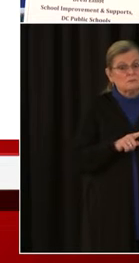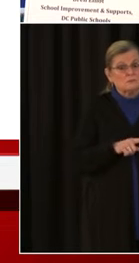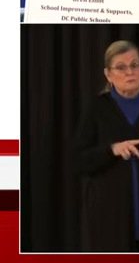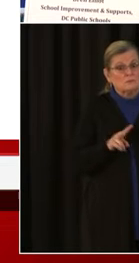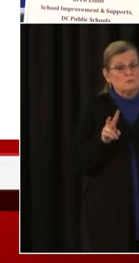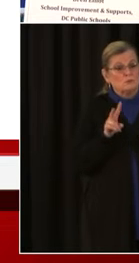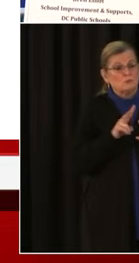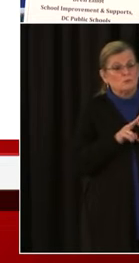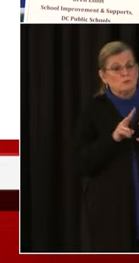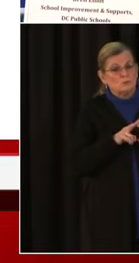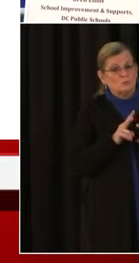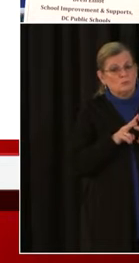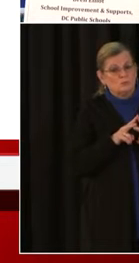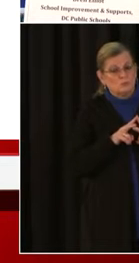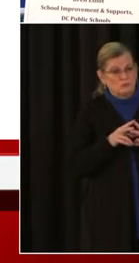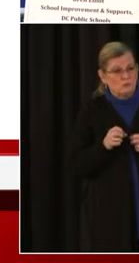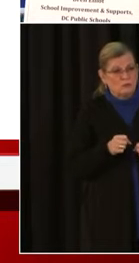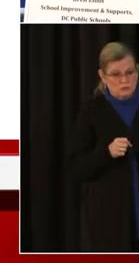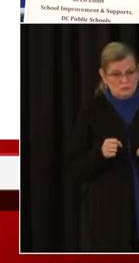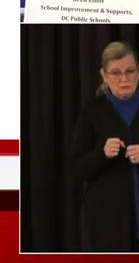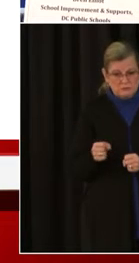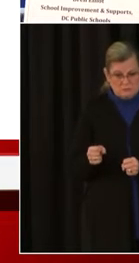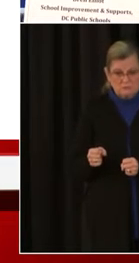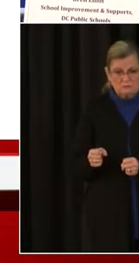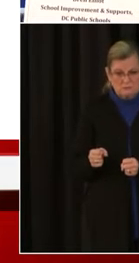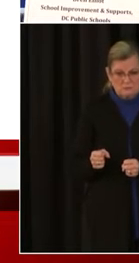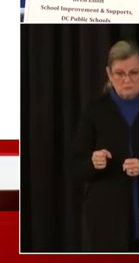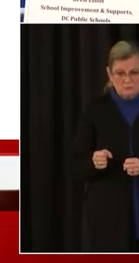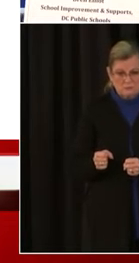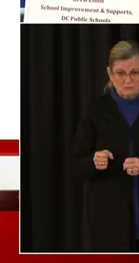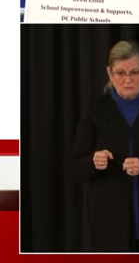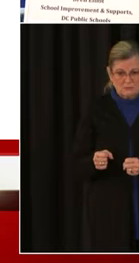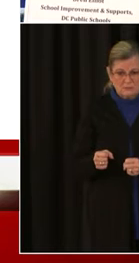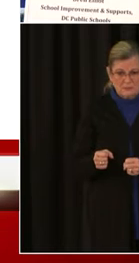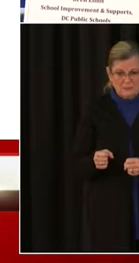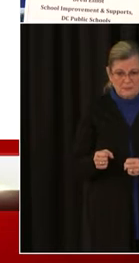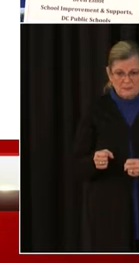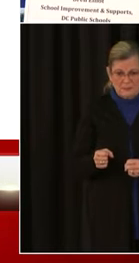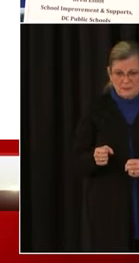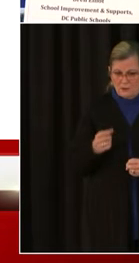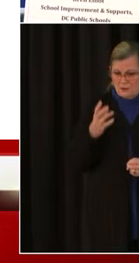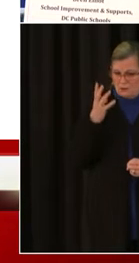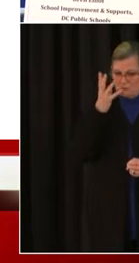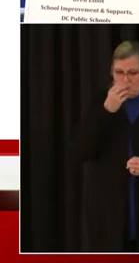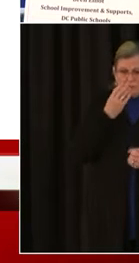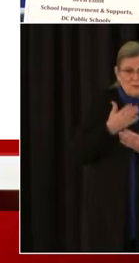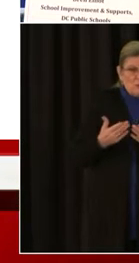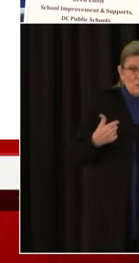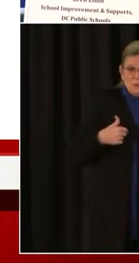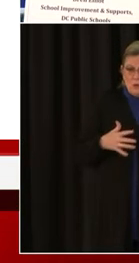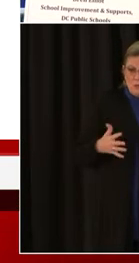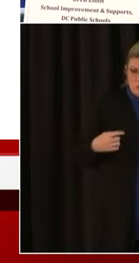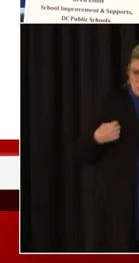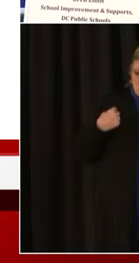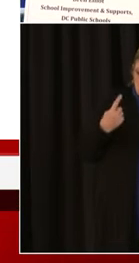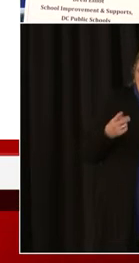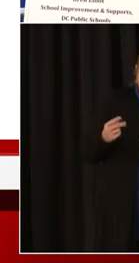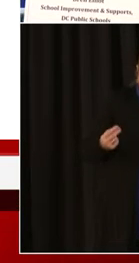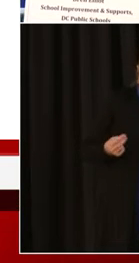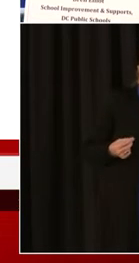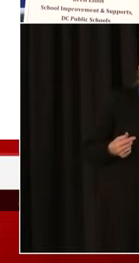two very important strategies in the suite of things that we do to ensure that our students are safe and